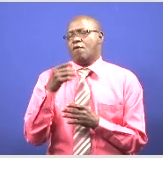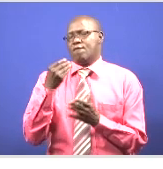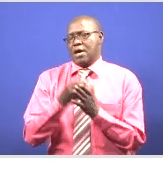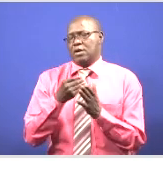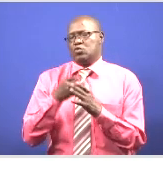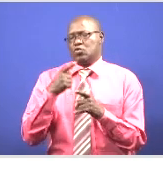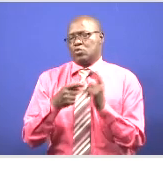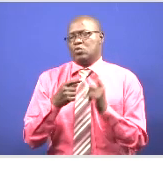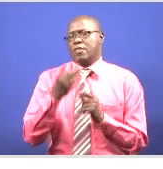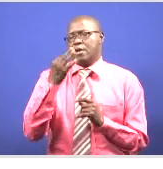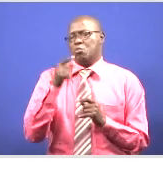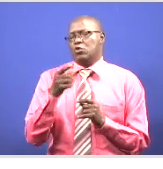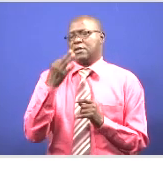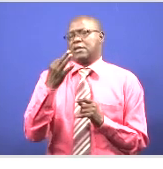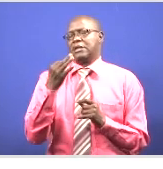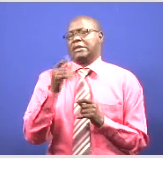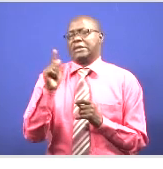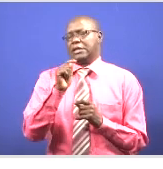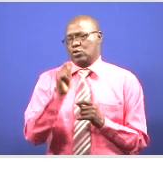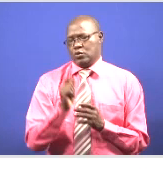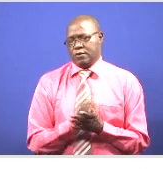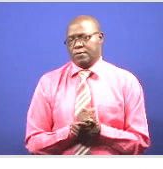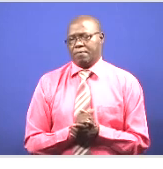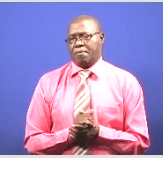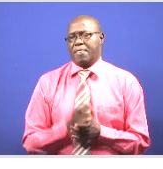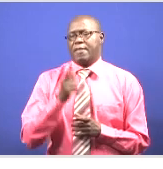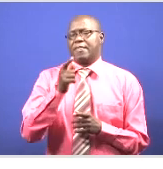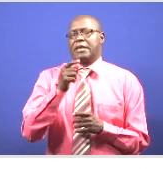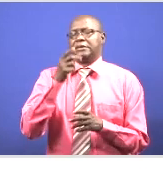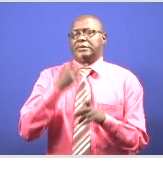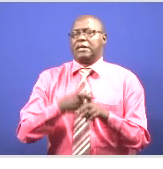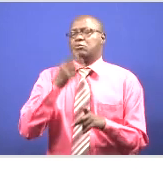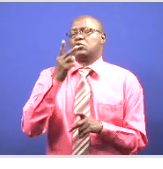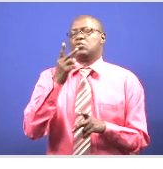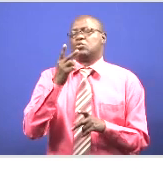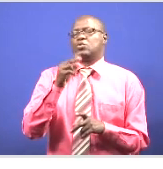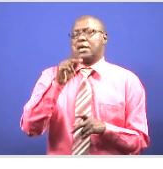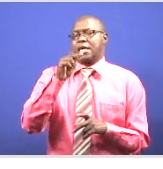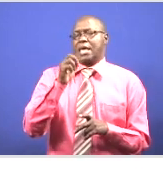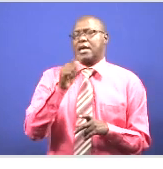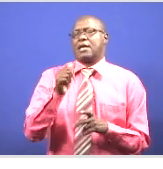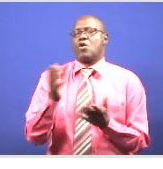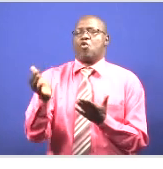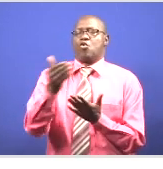3.3 trillion, you know? And you see, this is double the amount that KRA collects,